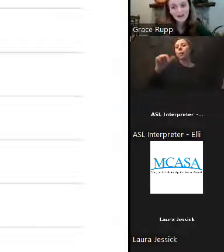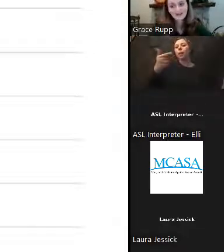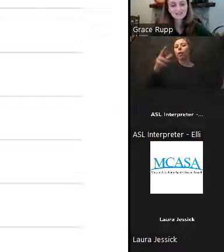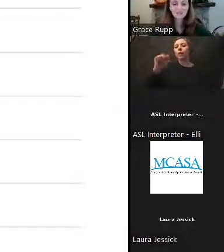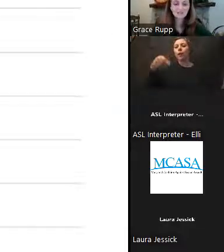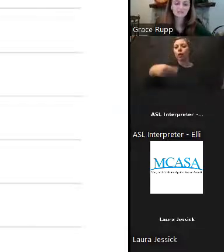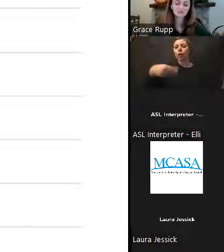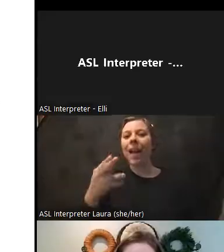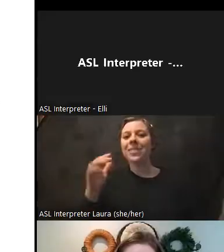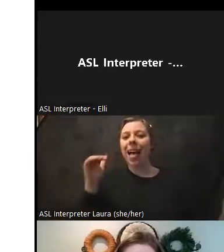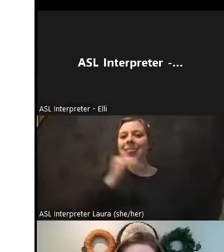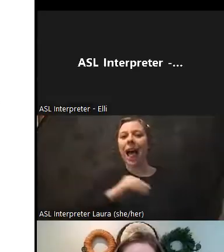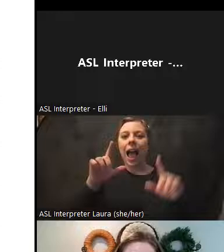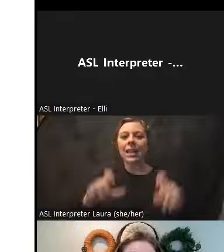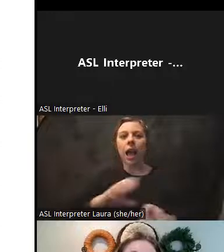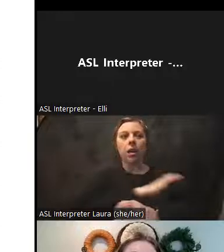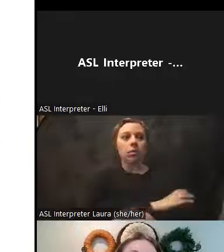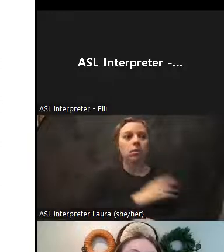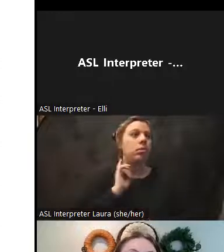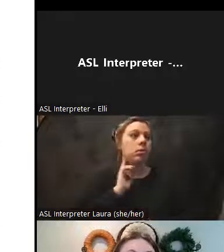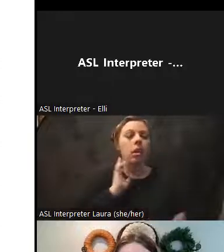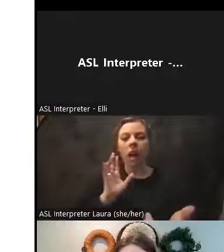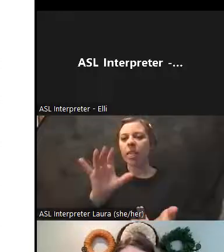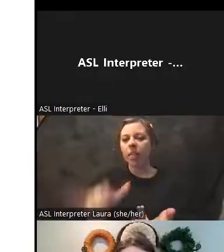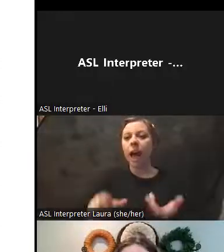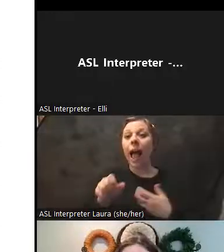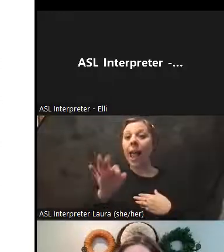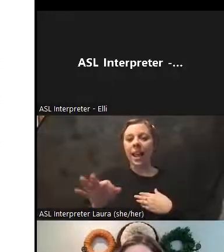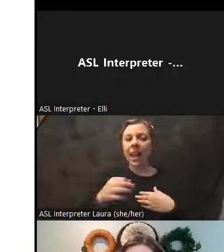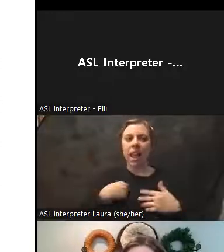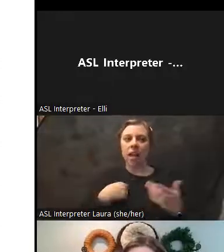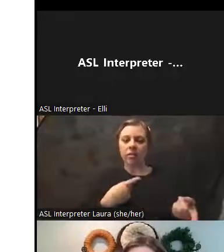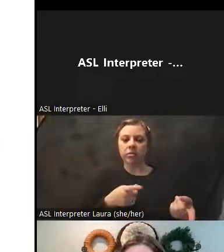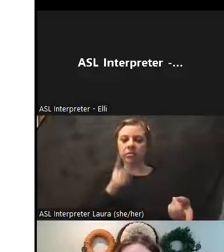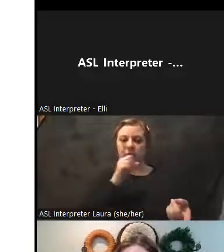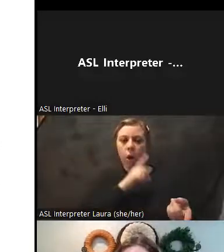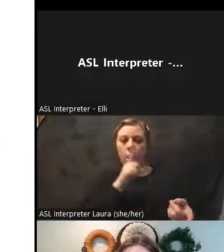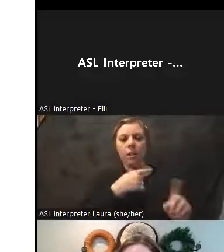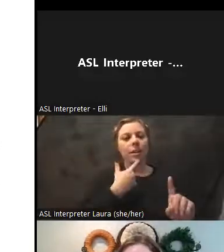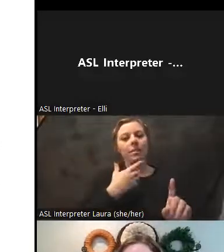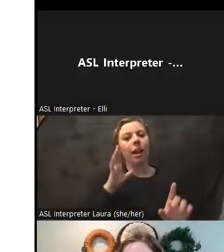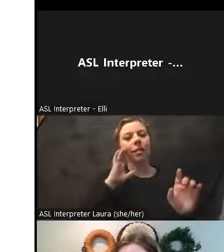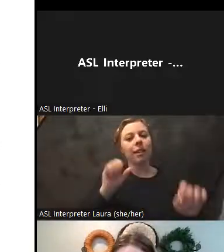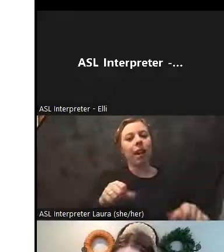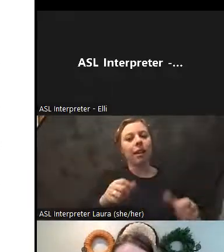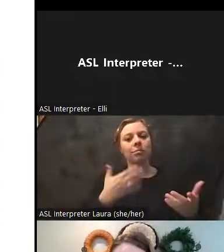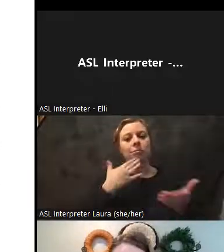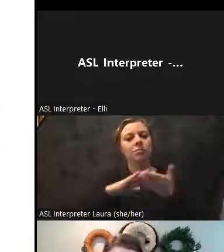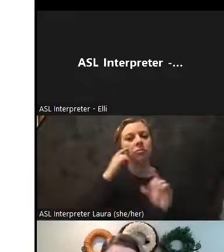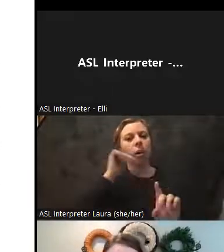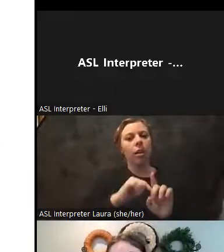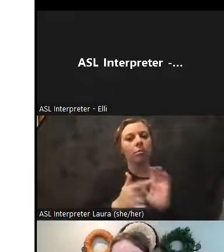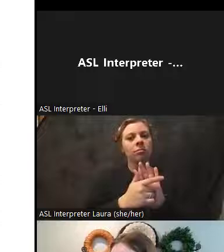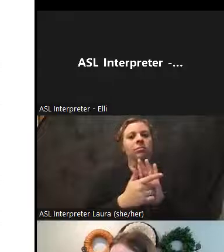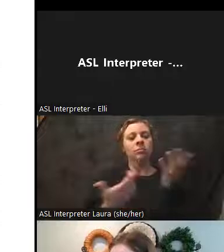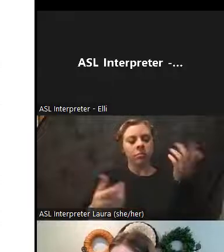New evidence-based research shows that the true rate of false reports for sexual assault is somewhere between